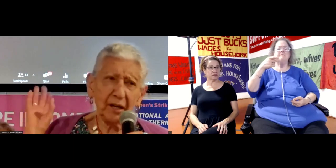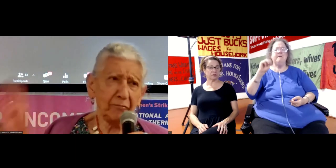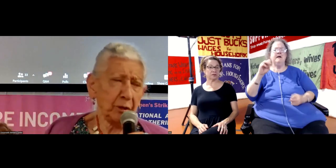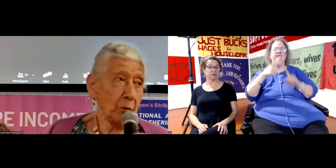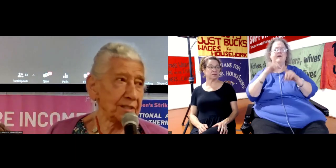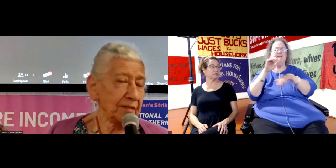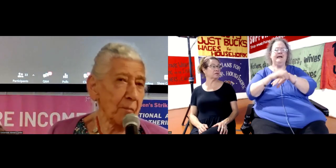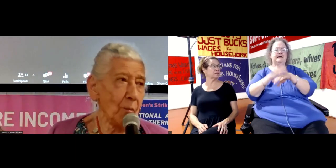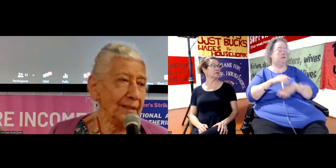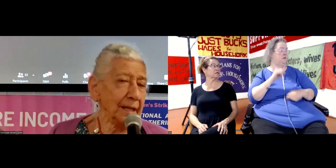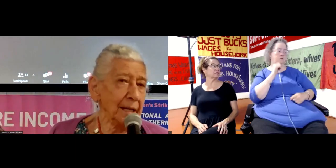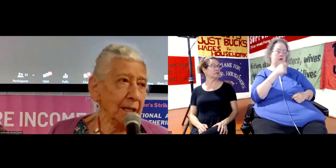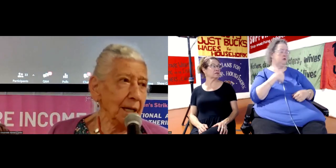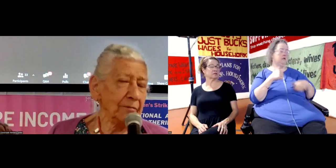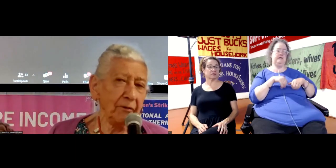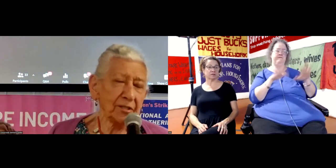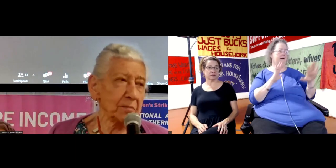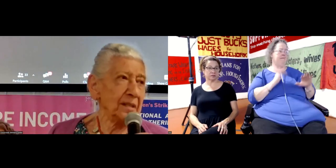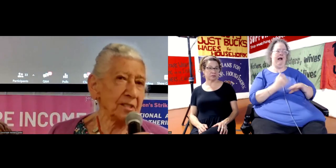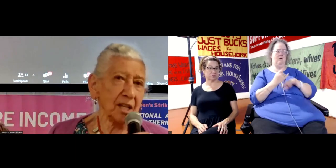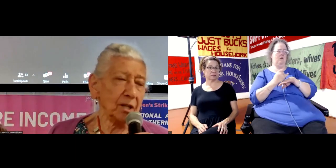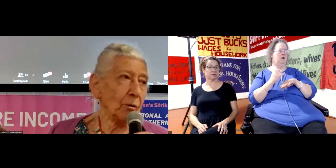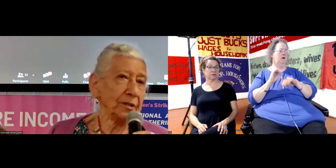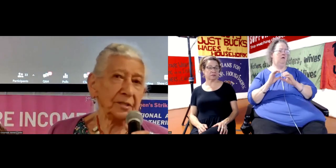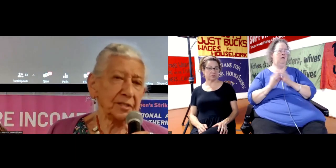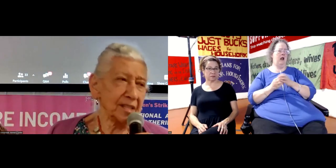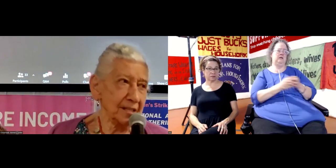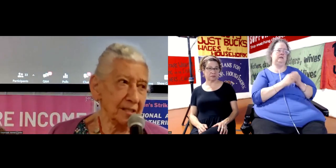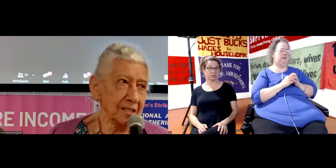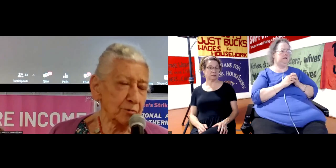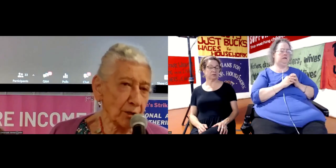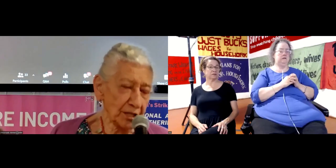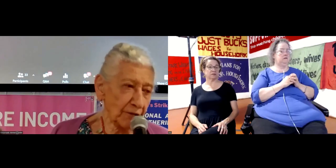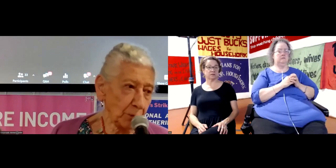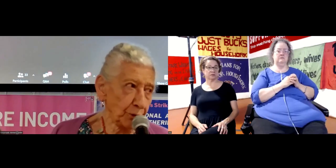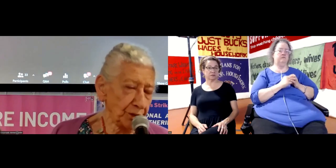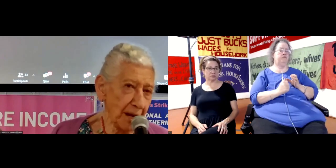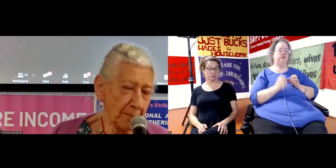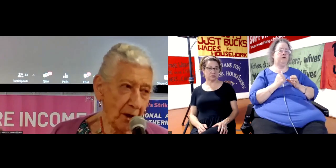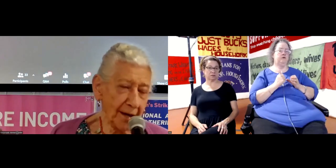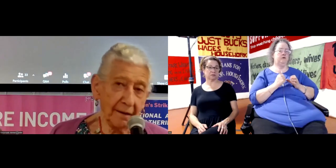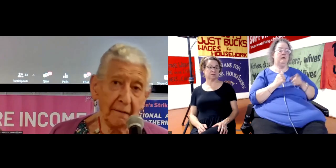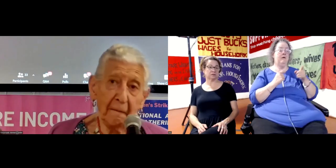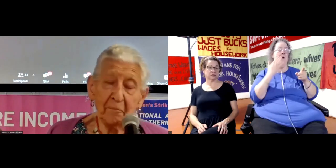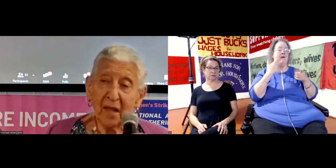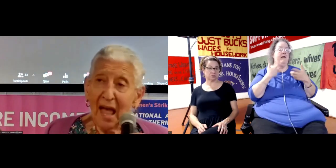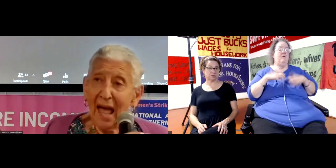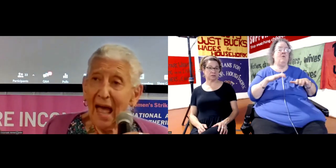king, whatever it was at the moment, first minister, in order to see the destruction of the British